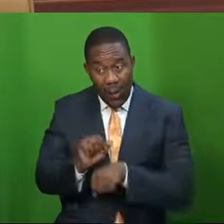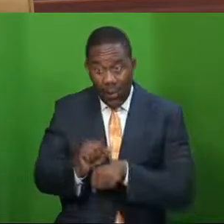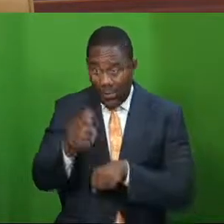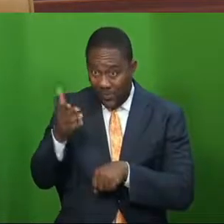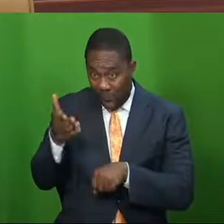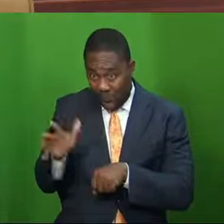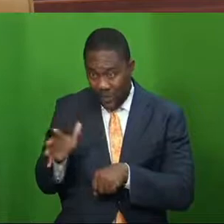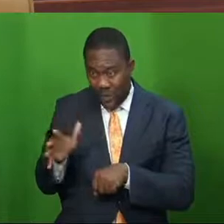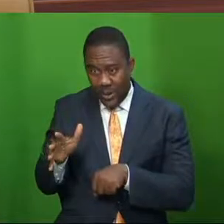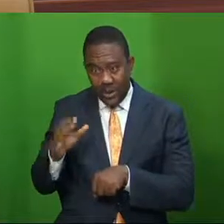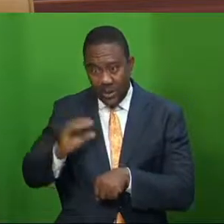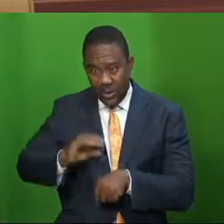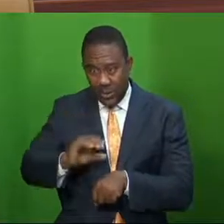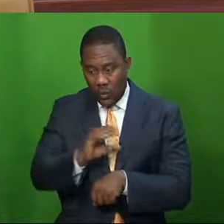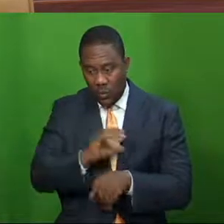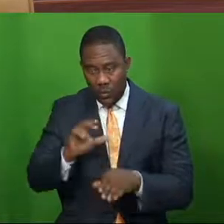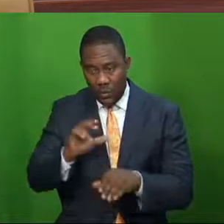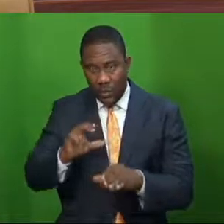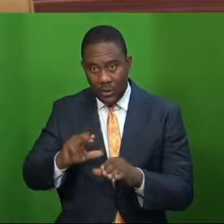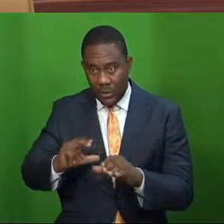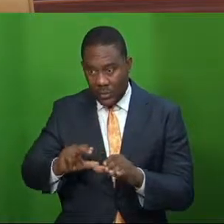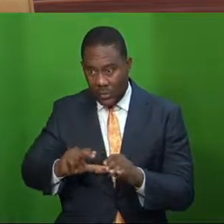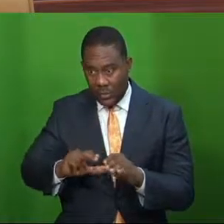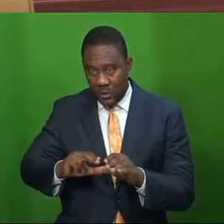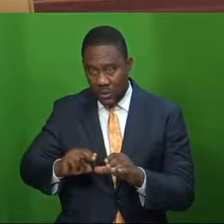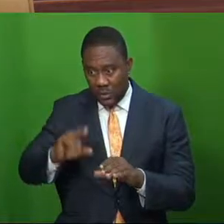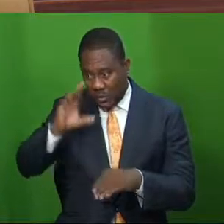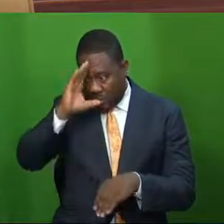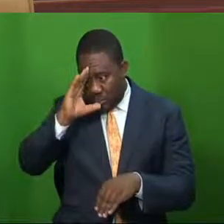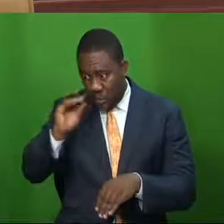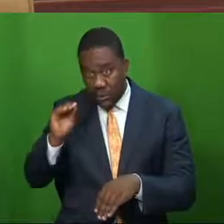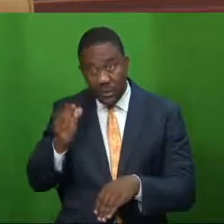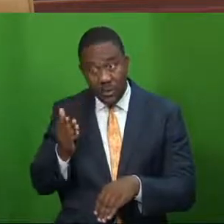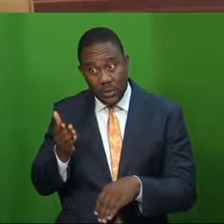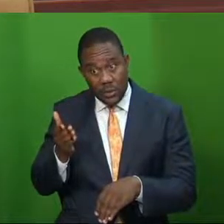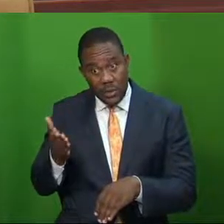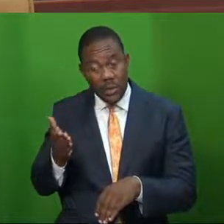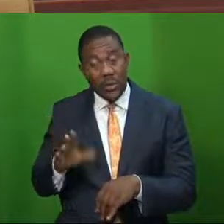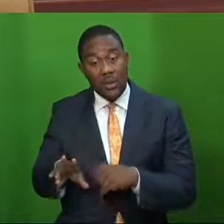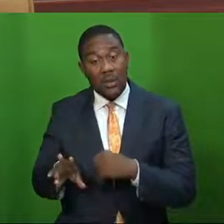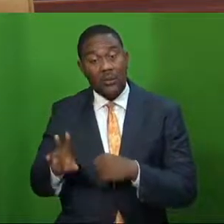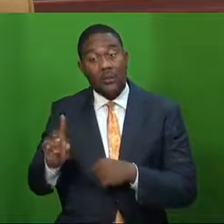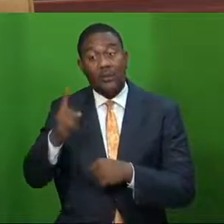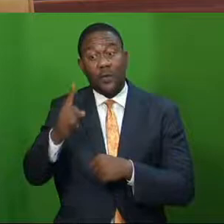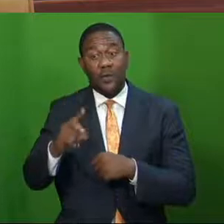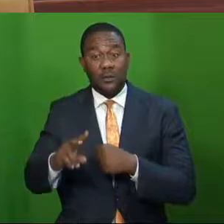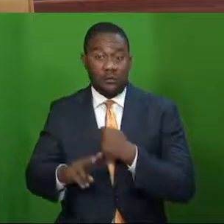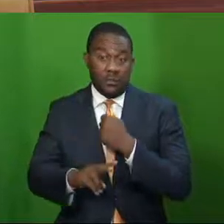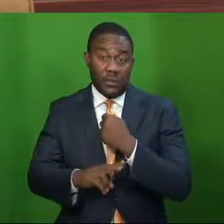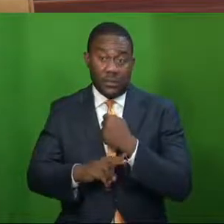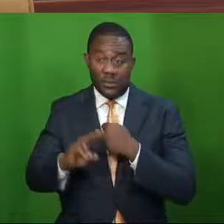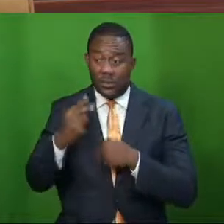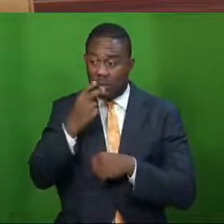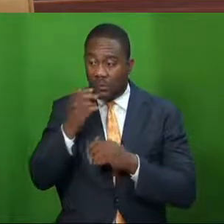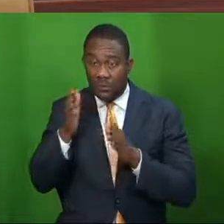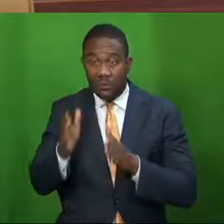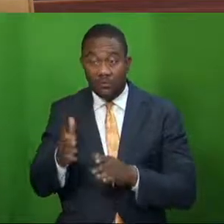The committee chaired by Mr. Speaker himself, the first Deputy Speaker. It does appear